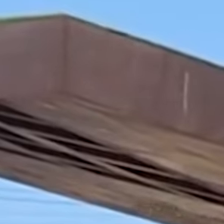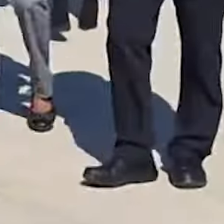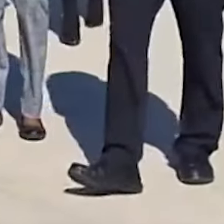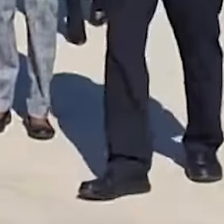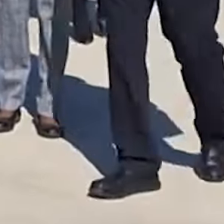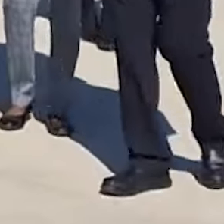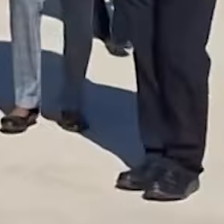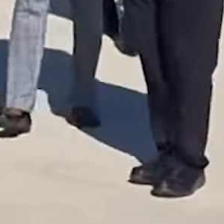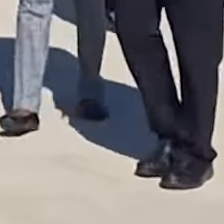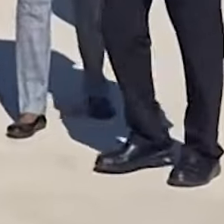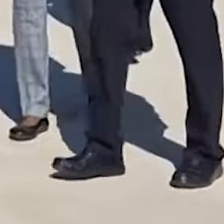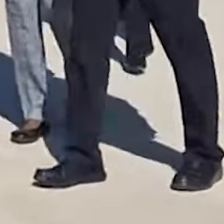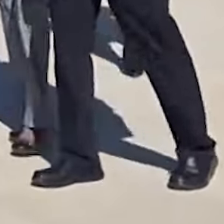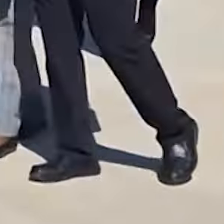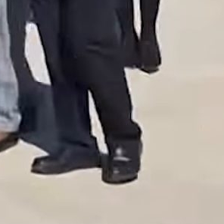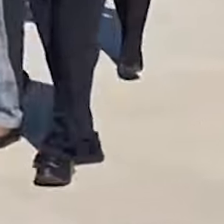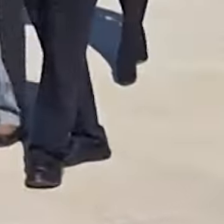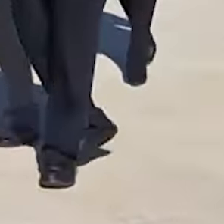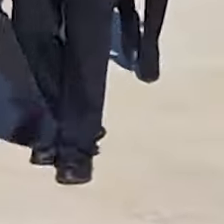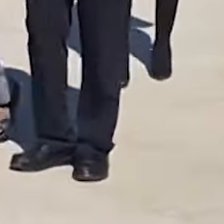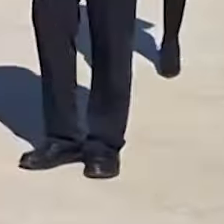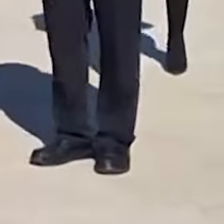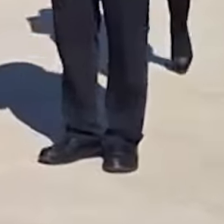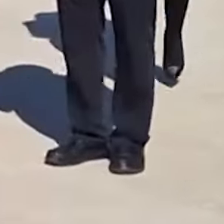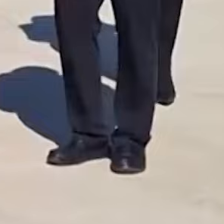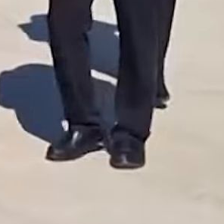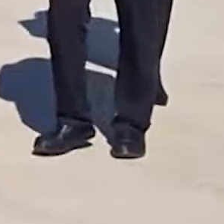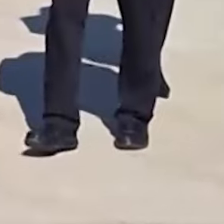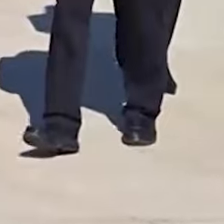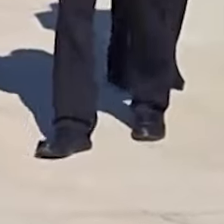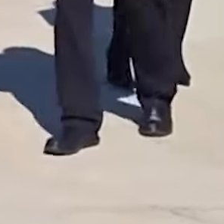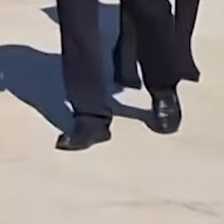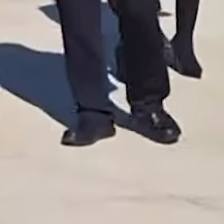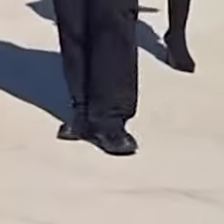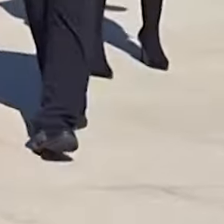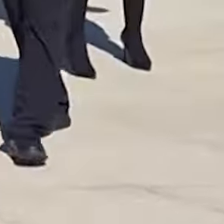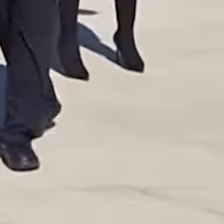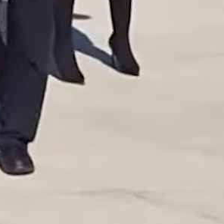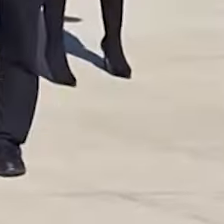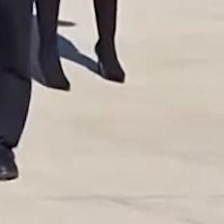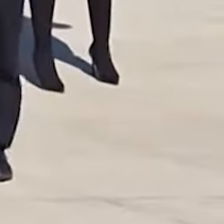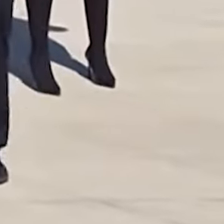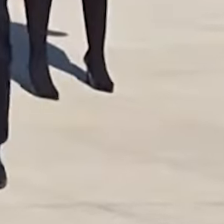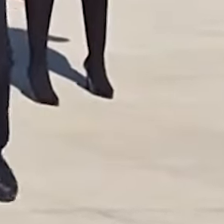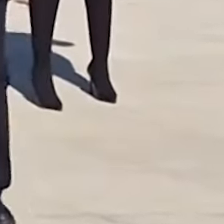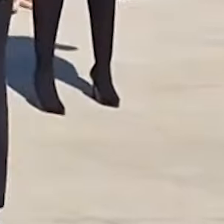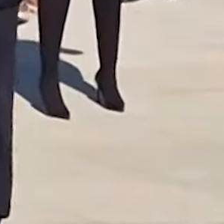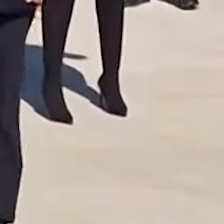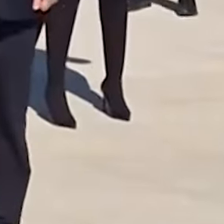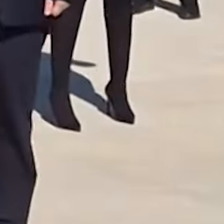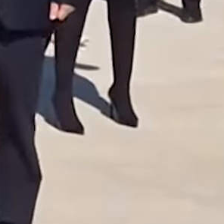Tanzania. The minister was accompanied by Director of Tourism in the Ministry of Tourism, who was representing Tourism Minister Rodney